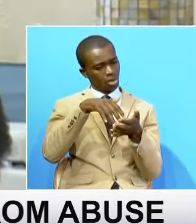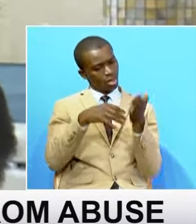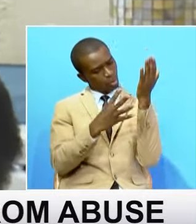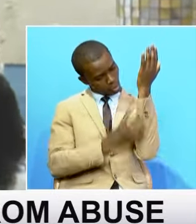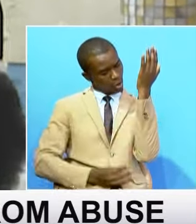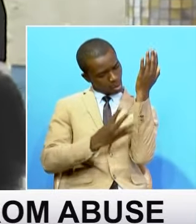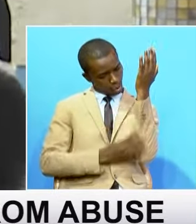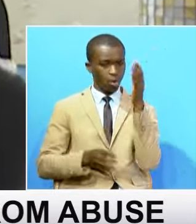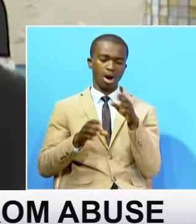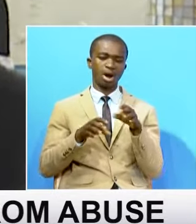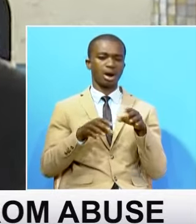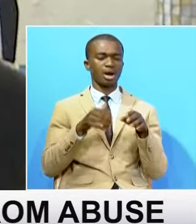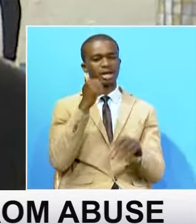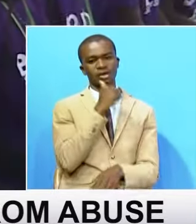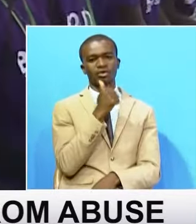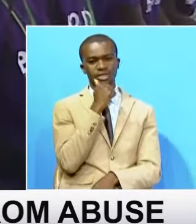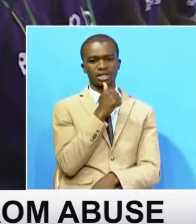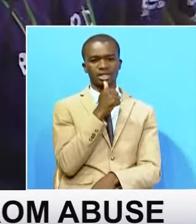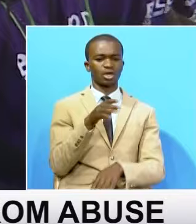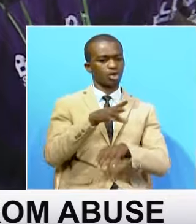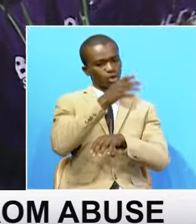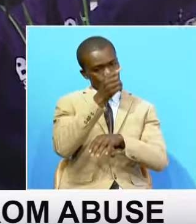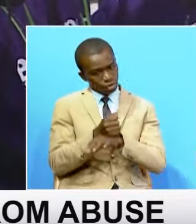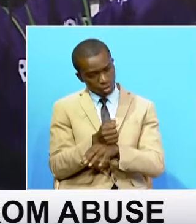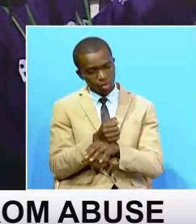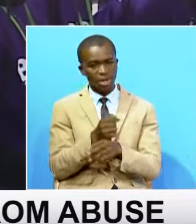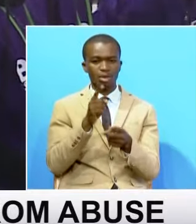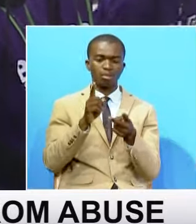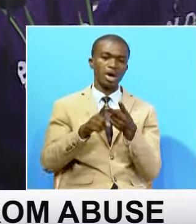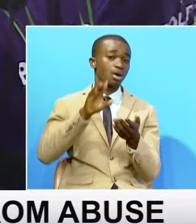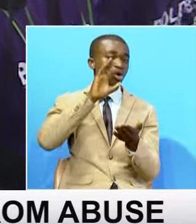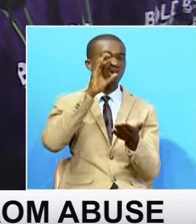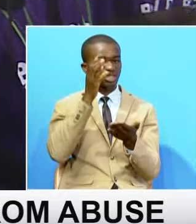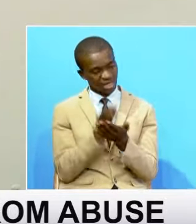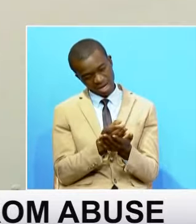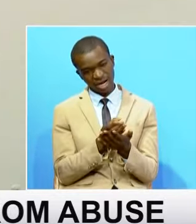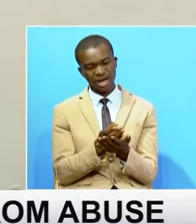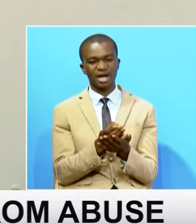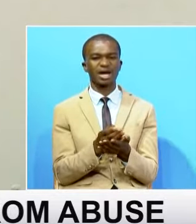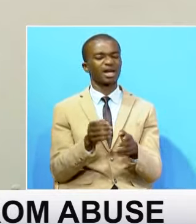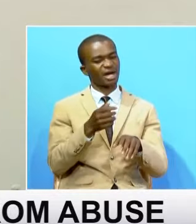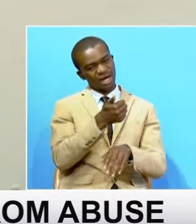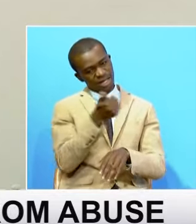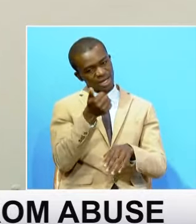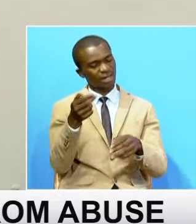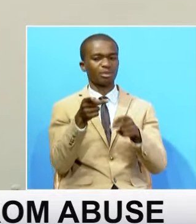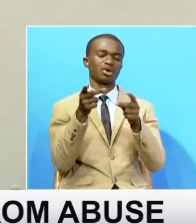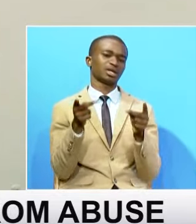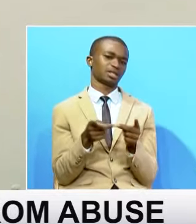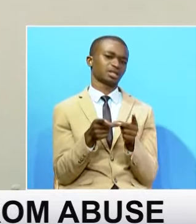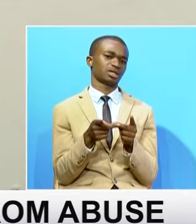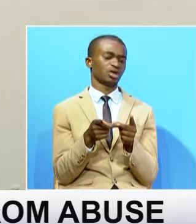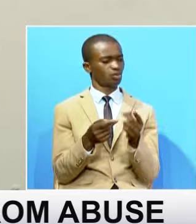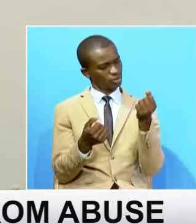among other districts, with educational needs from tertiary to secondary school. The mentorship program or the Be That Girl